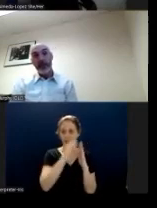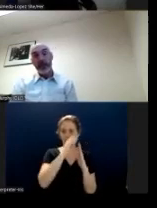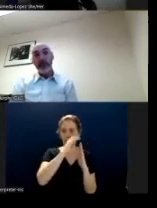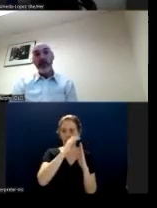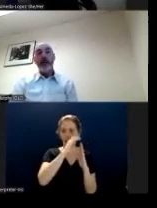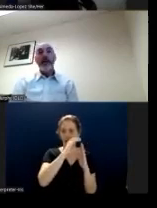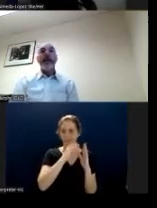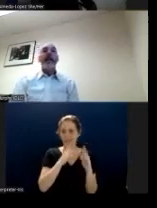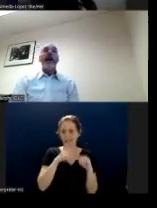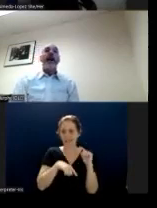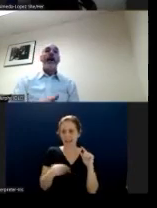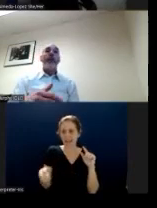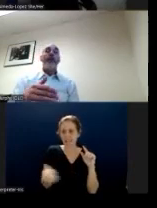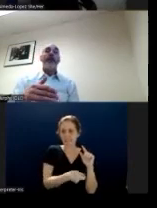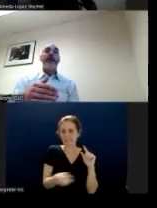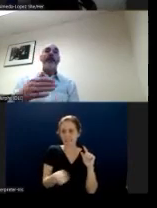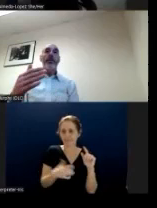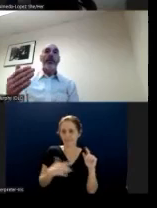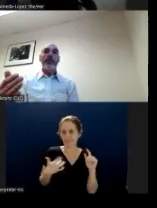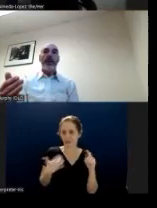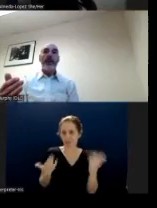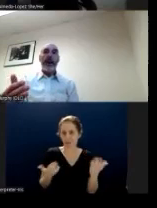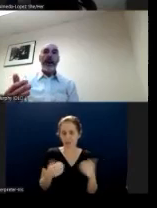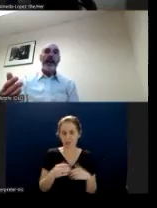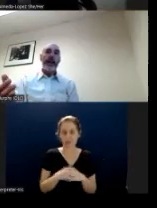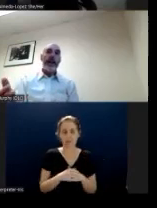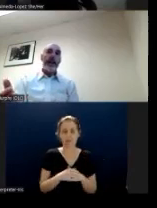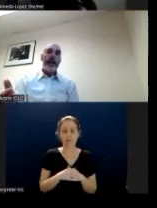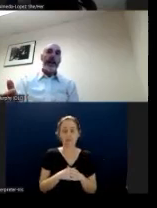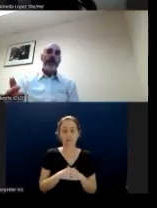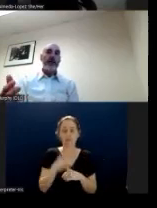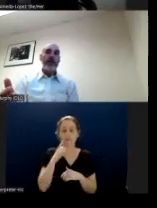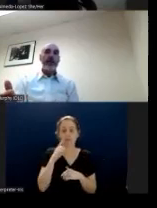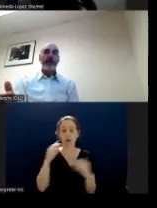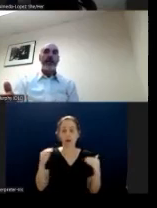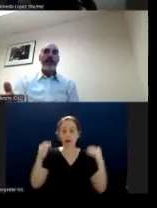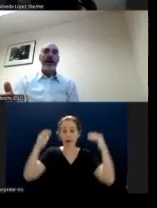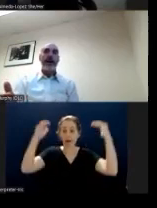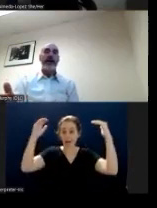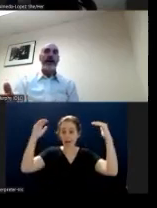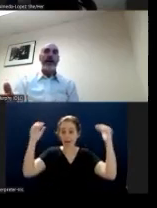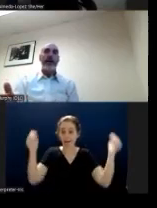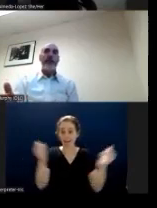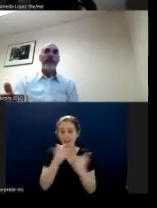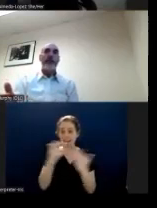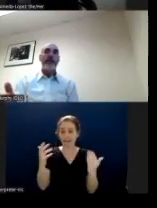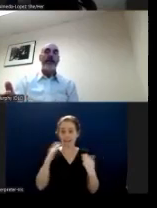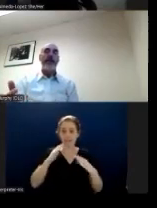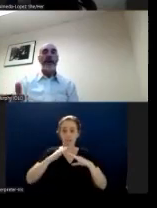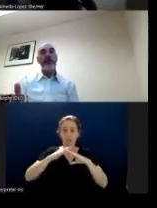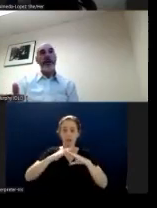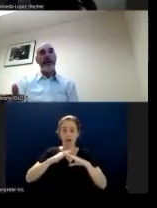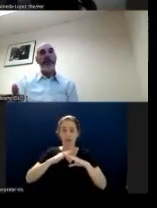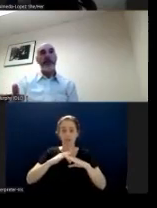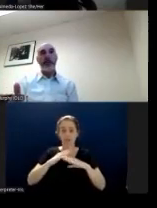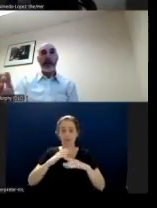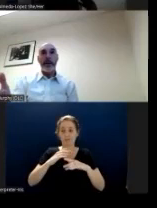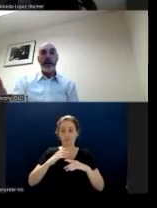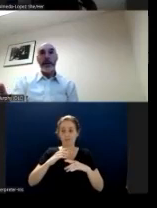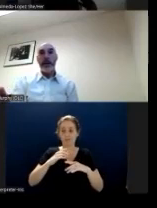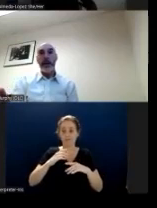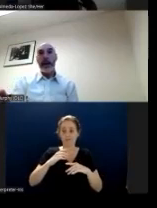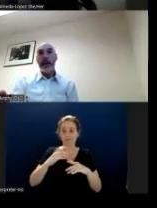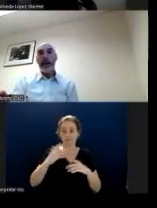the floor. In terms of height, any obstructions that in the path of travel